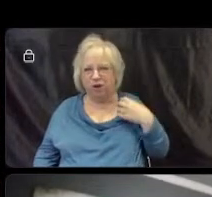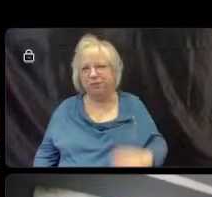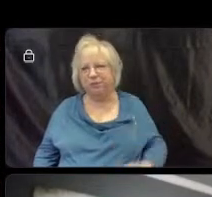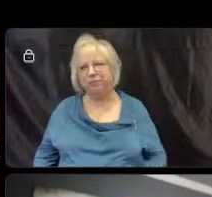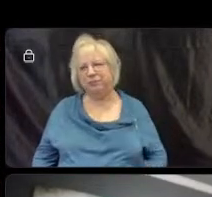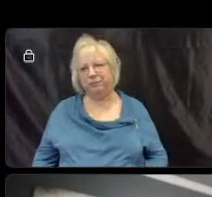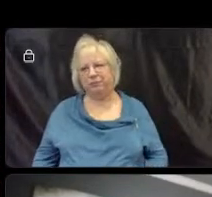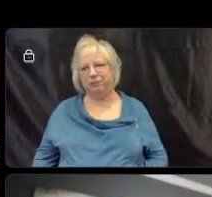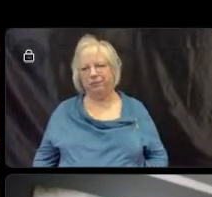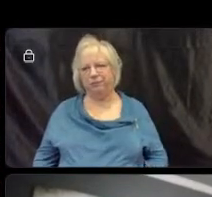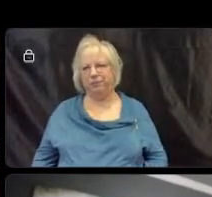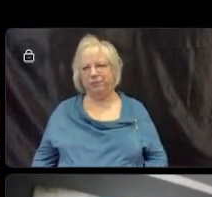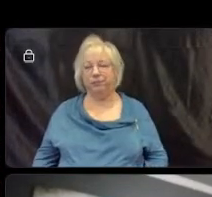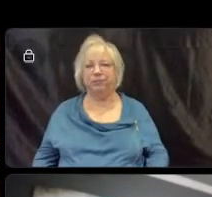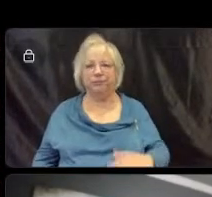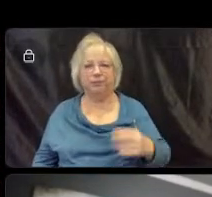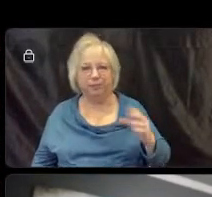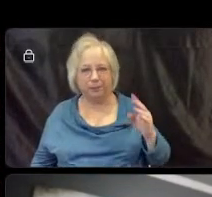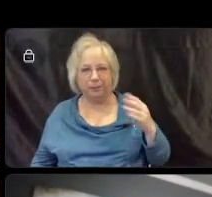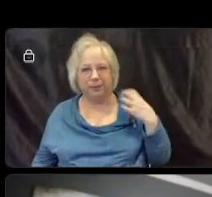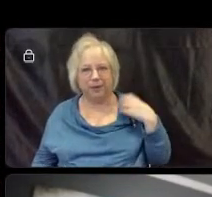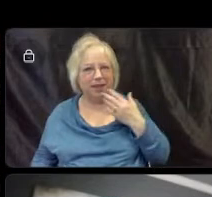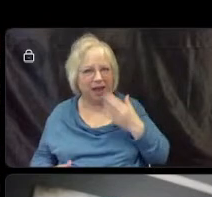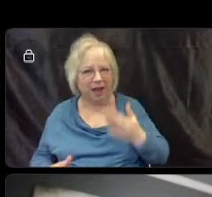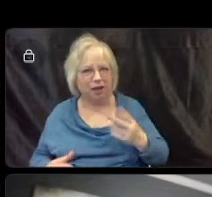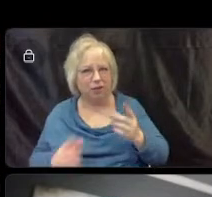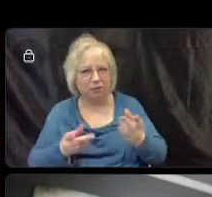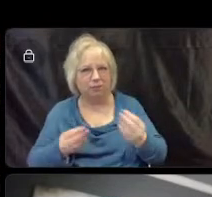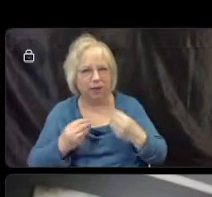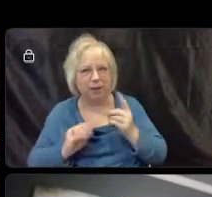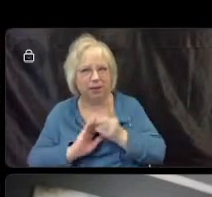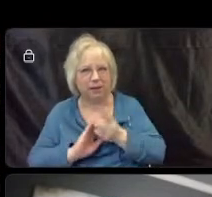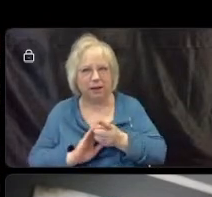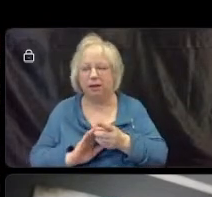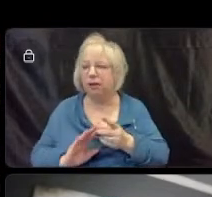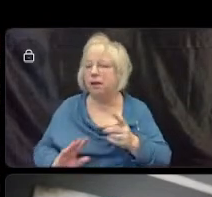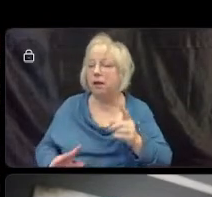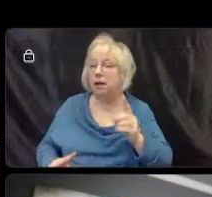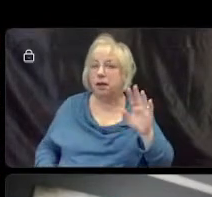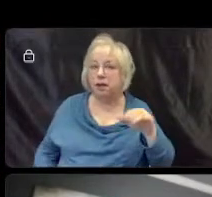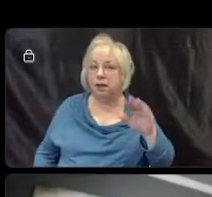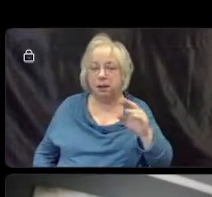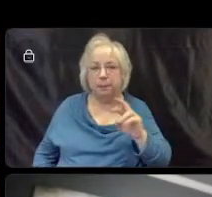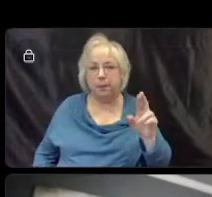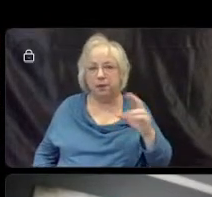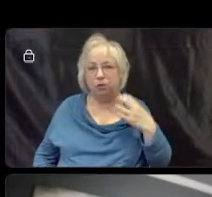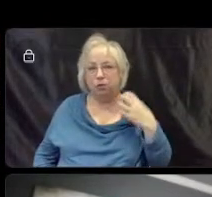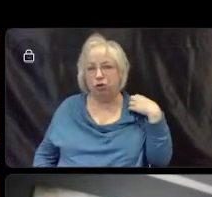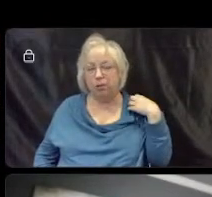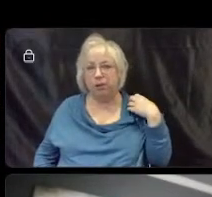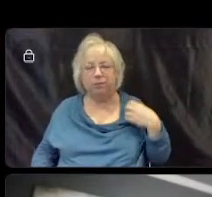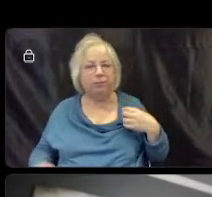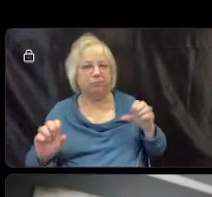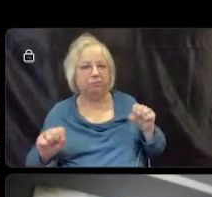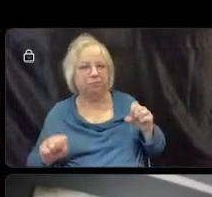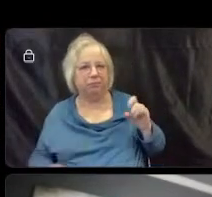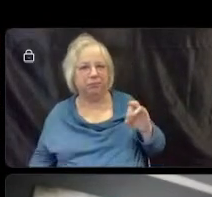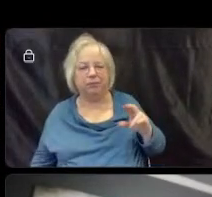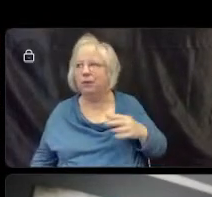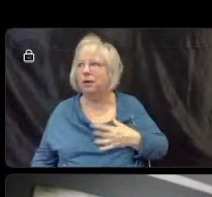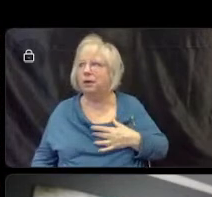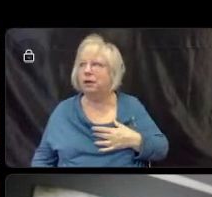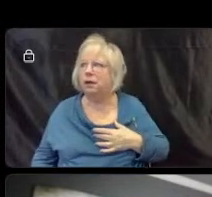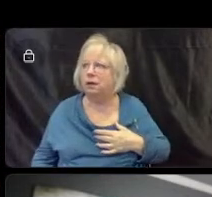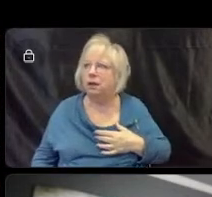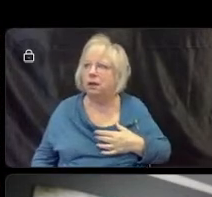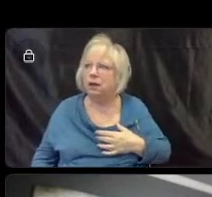you. Give me a second. Mr. Chairman, Yes, sir. I'd like to do a virtual round